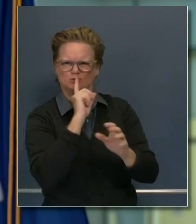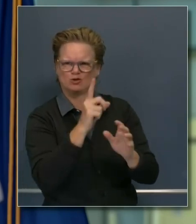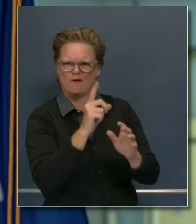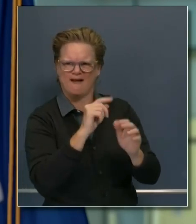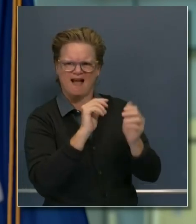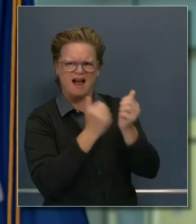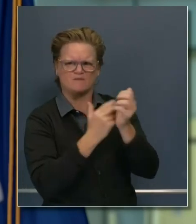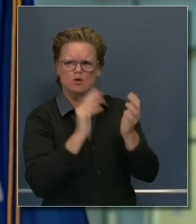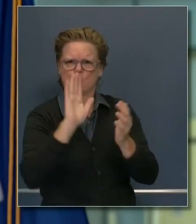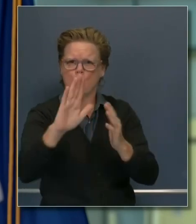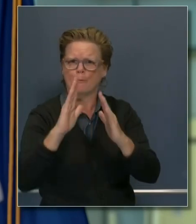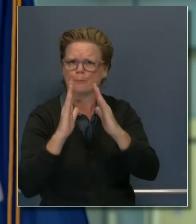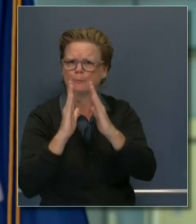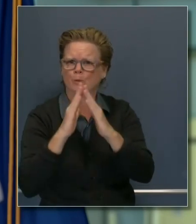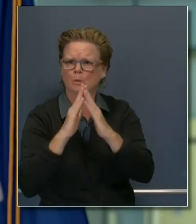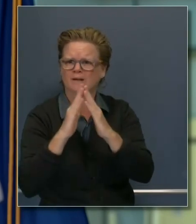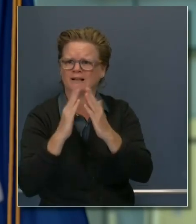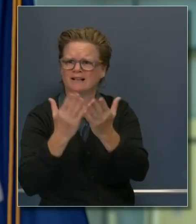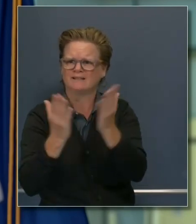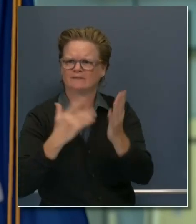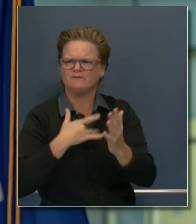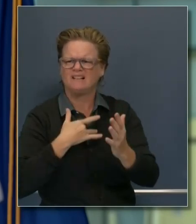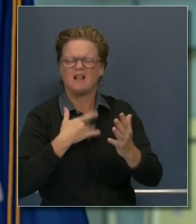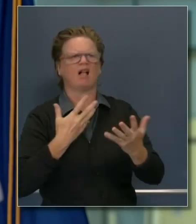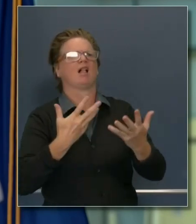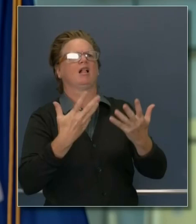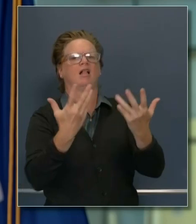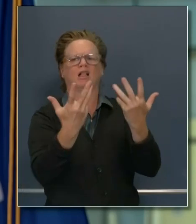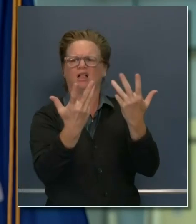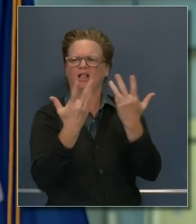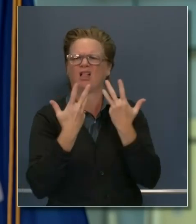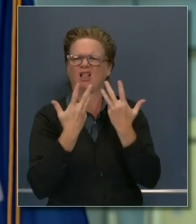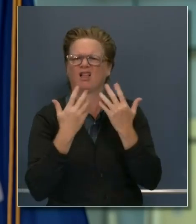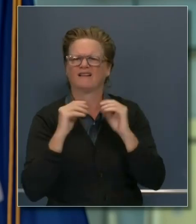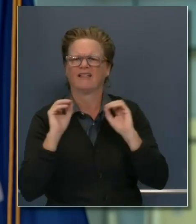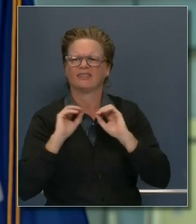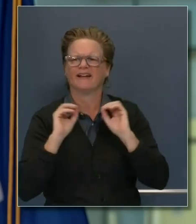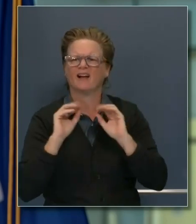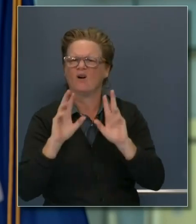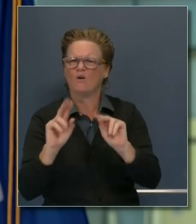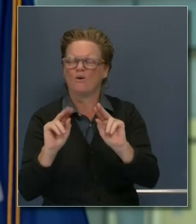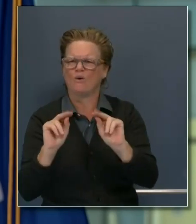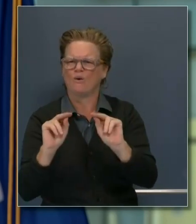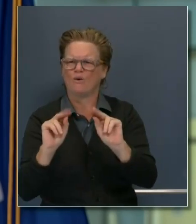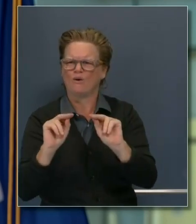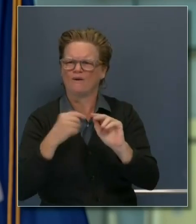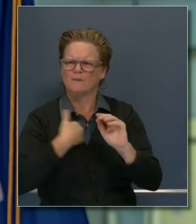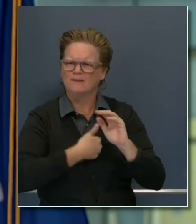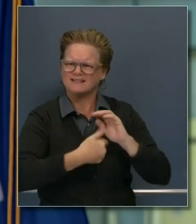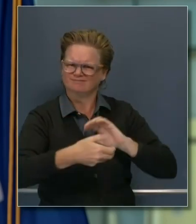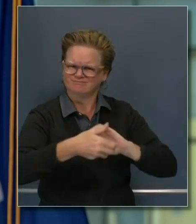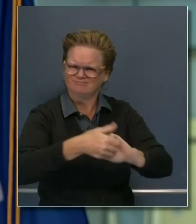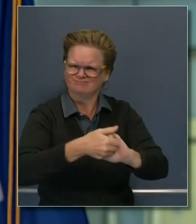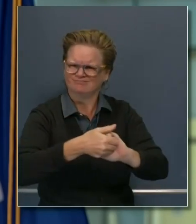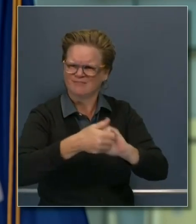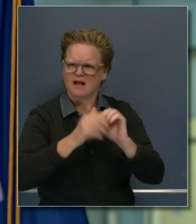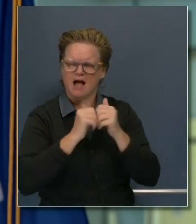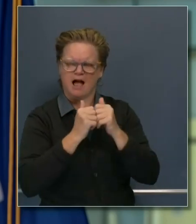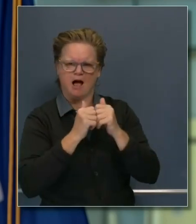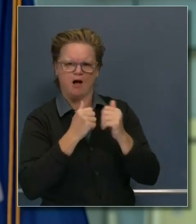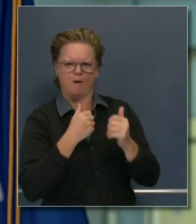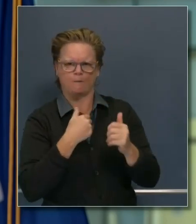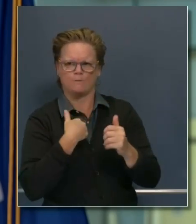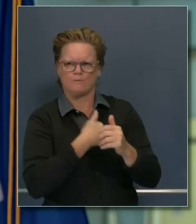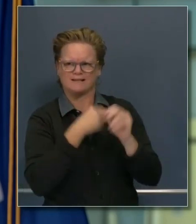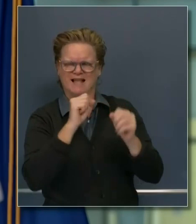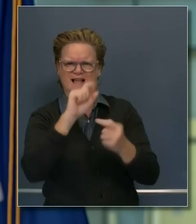that have been left out are part and parcel of the narrative moving forward in terms of our decarbonization efforts.